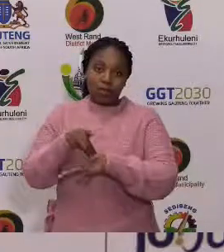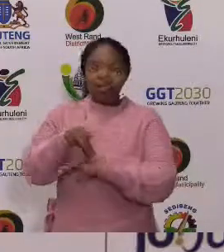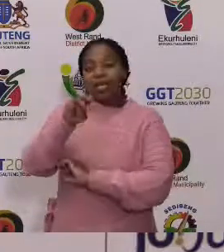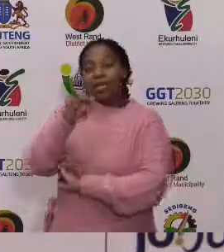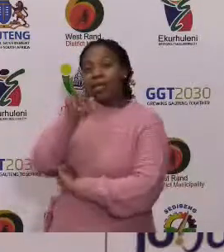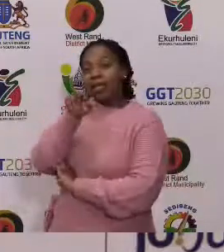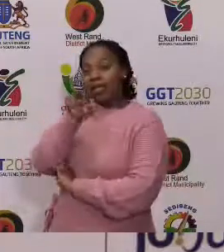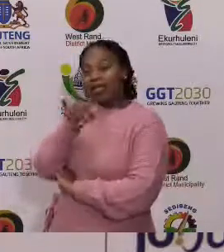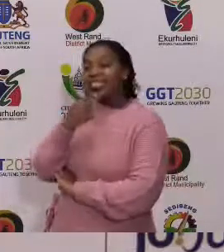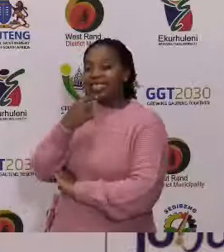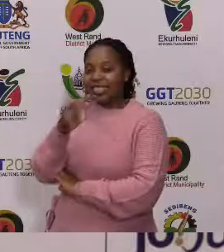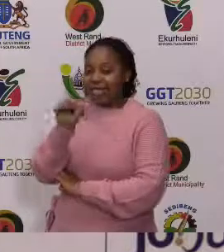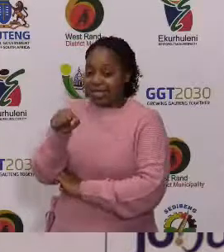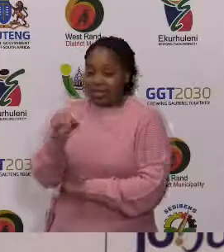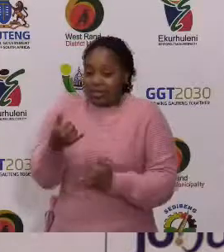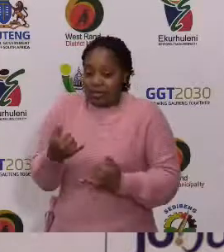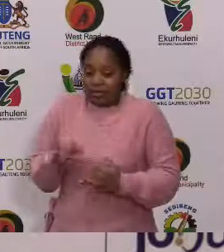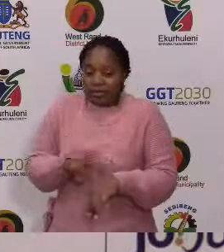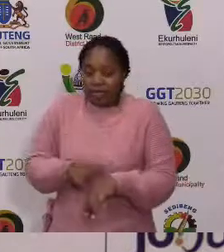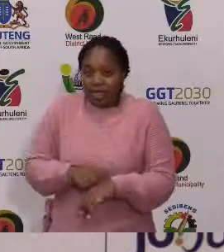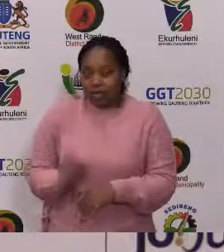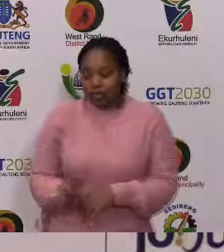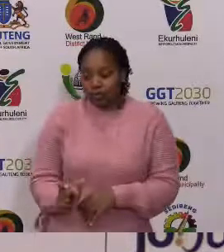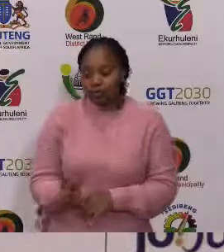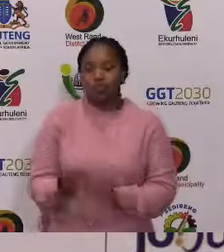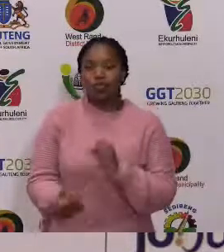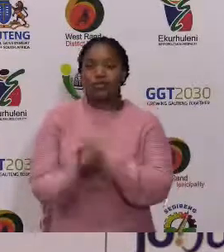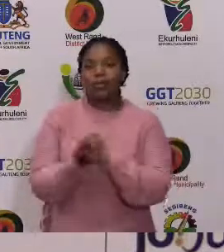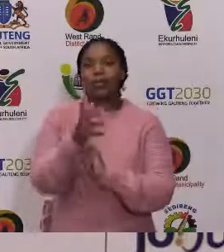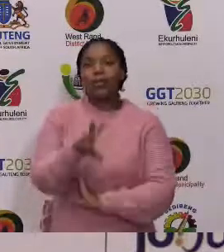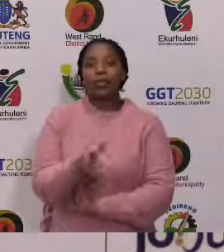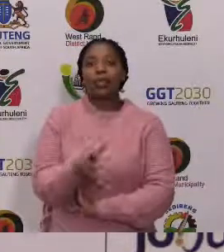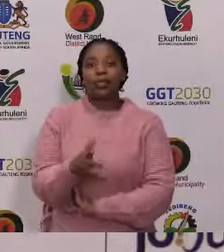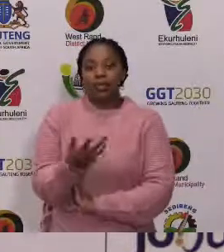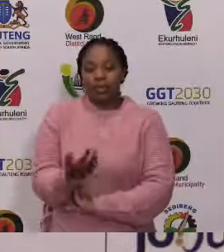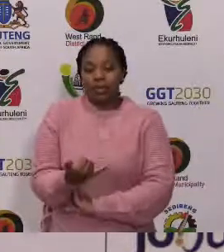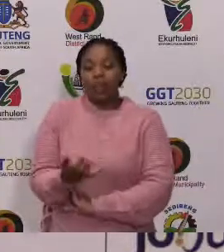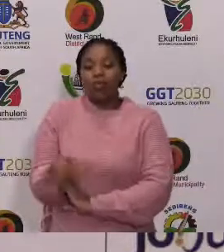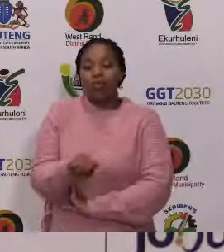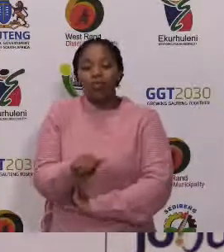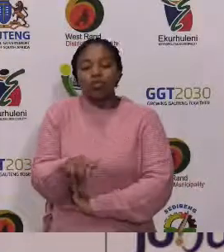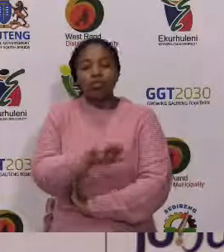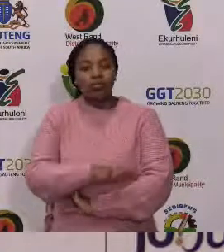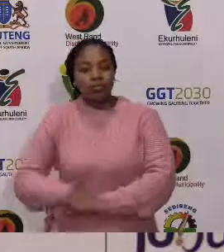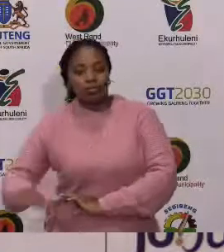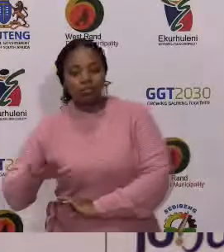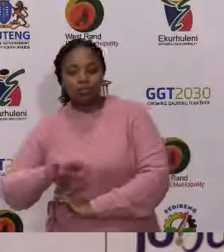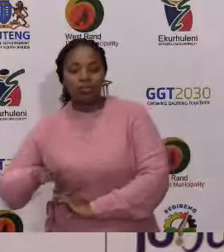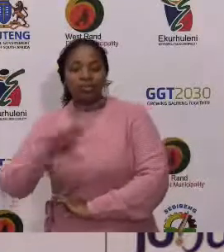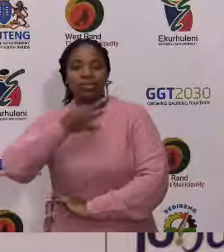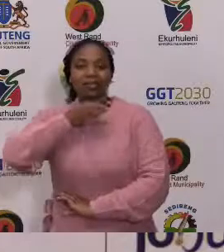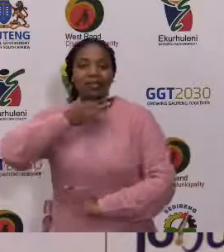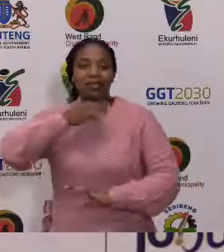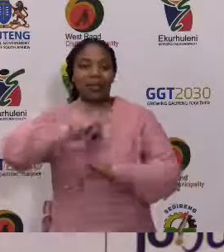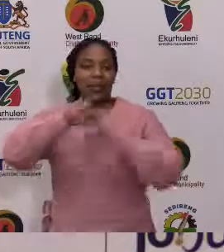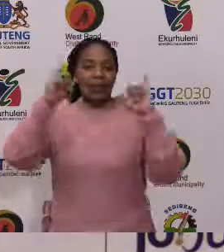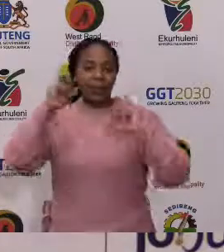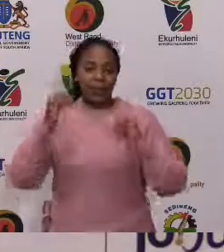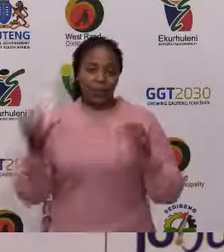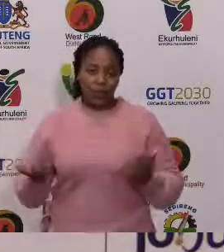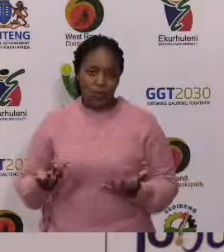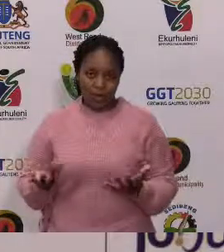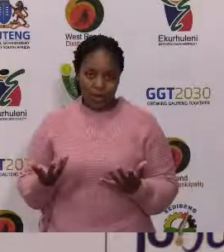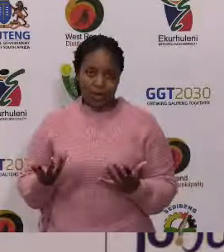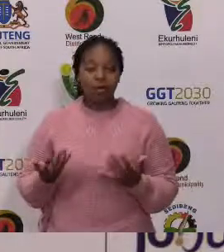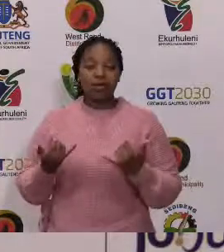coming. So which areas are likely to be at greatest risks? So we are going to go,